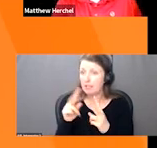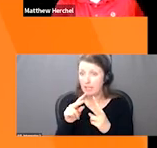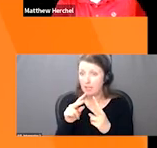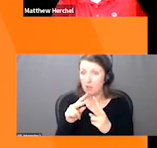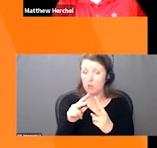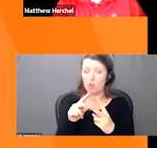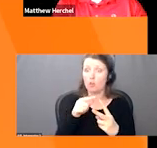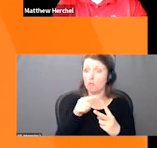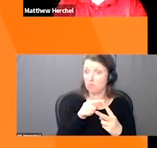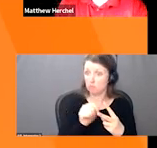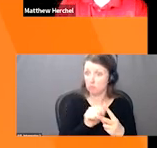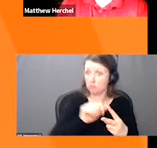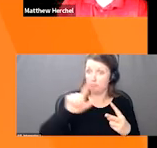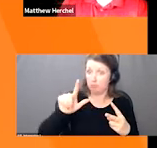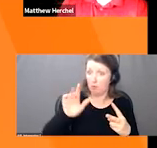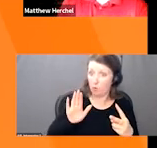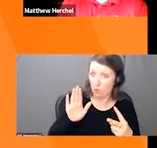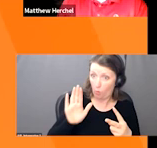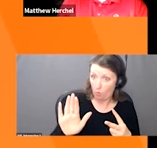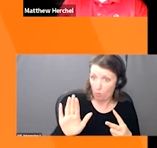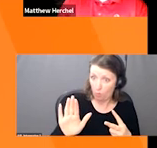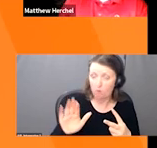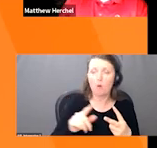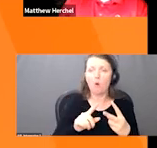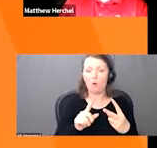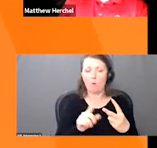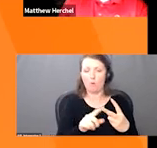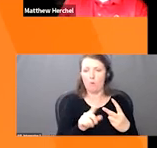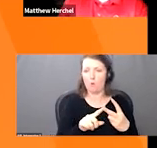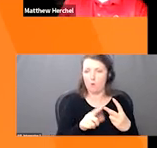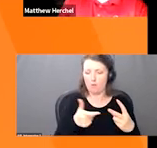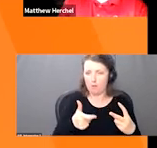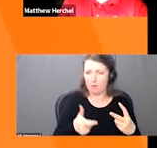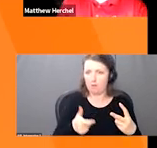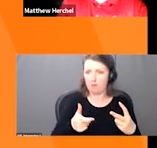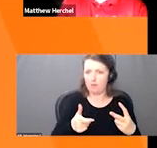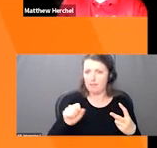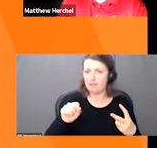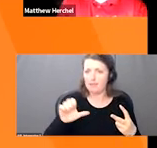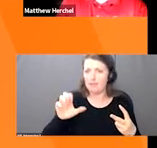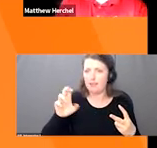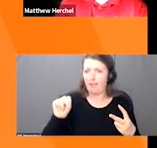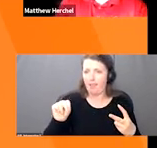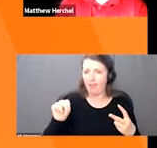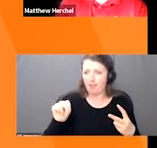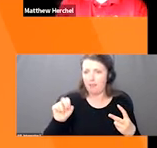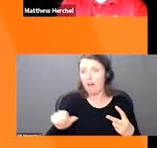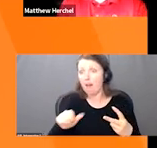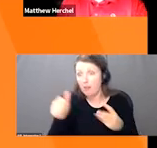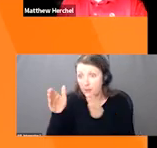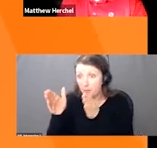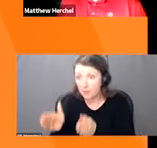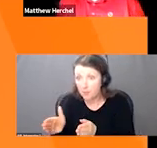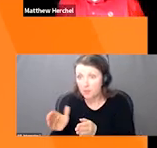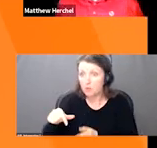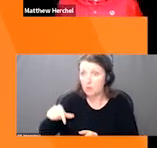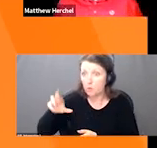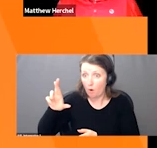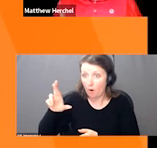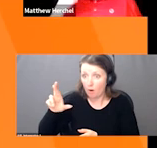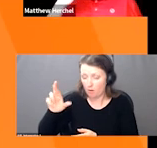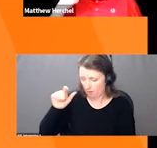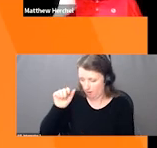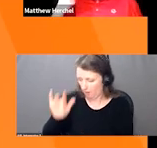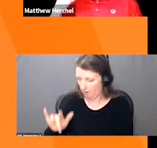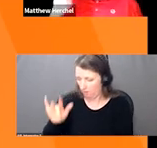can scan and it will automatically connect you on LinkedIn. So in some ways better than a business card